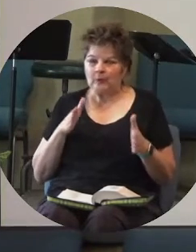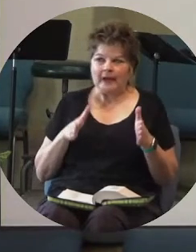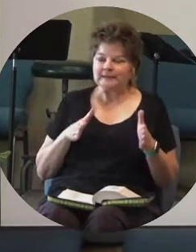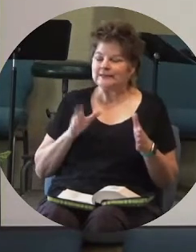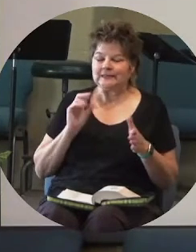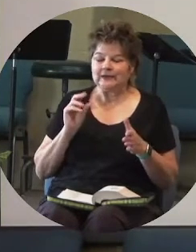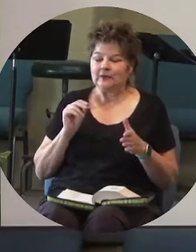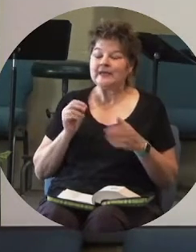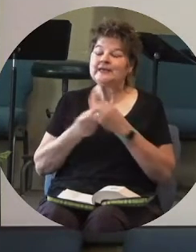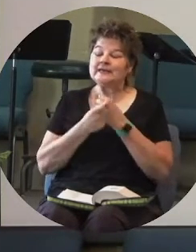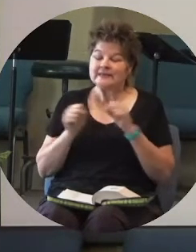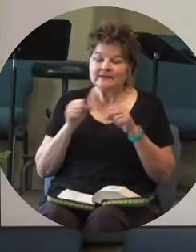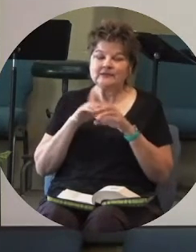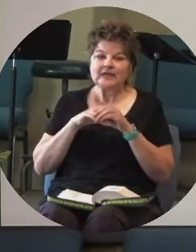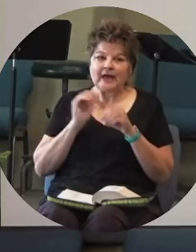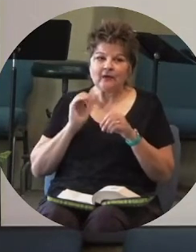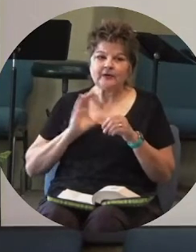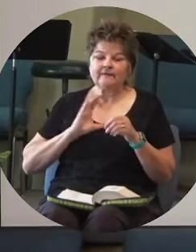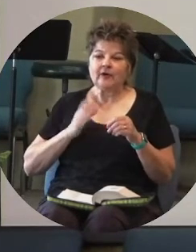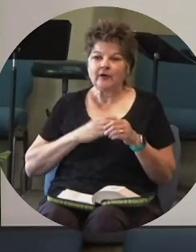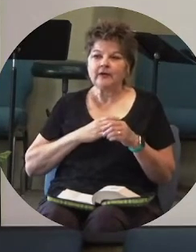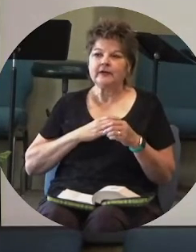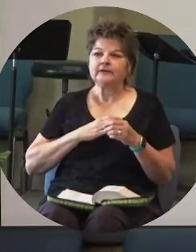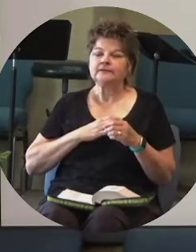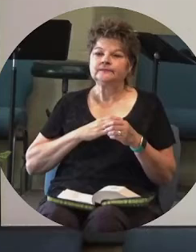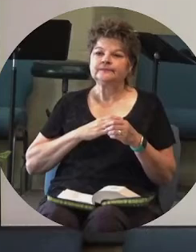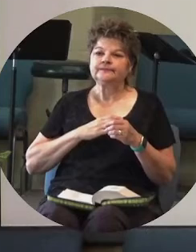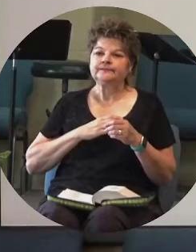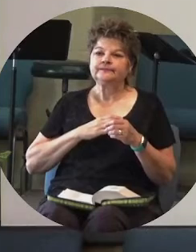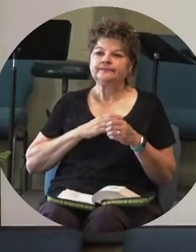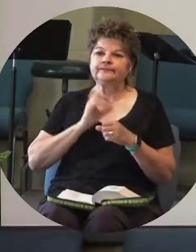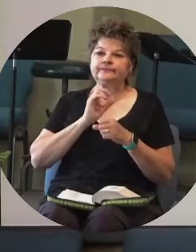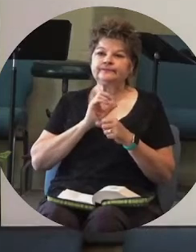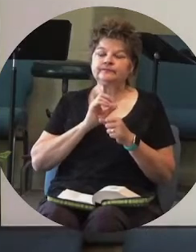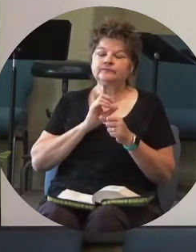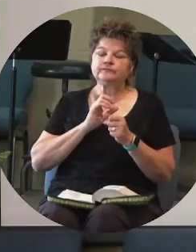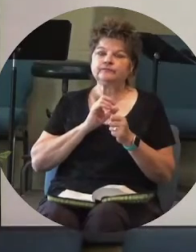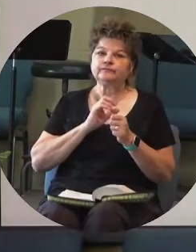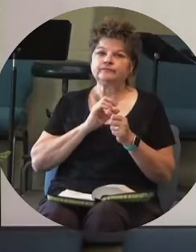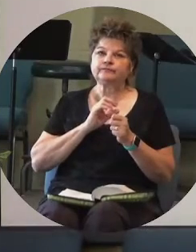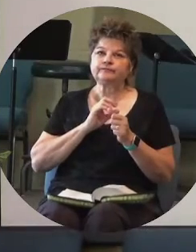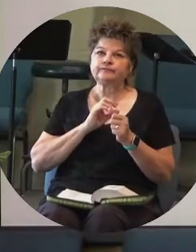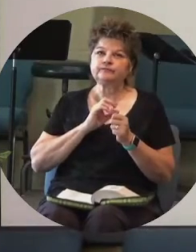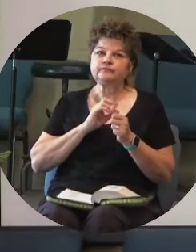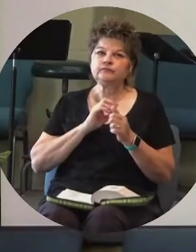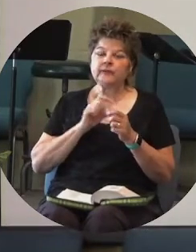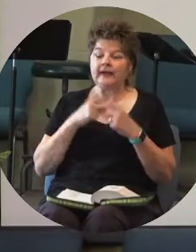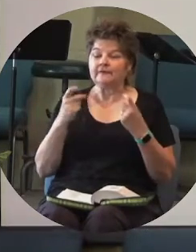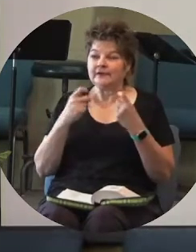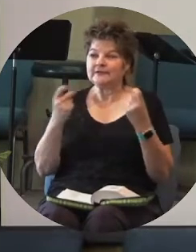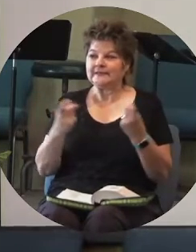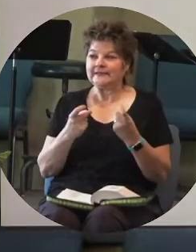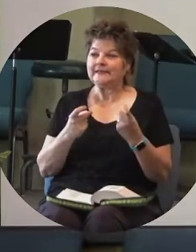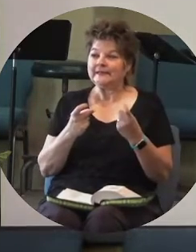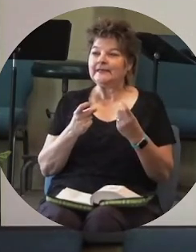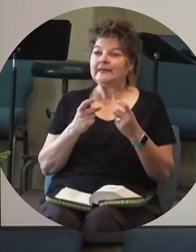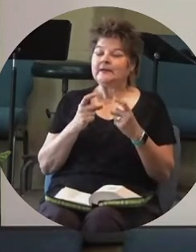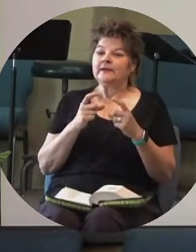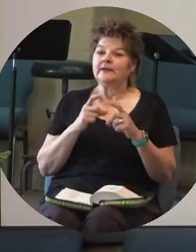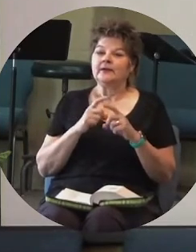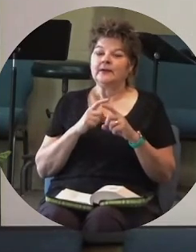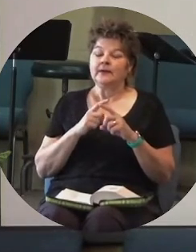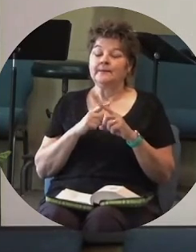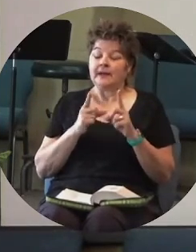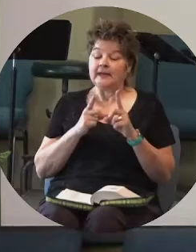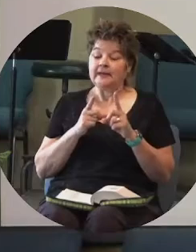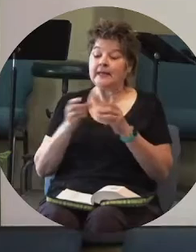of our condemnation. We will not go to hell. We will go and be with him in heaven. But he left us on this